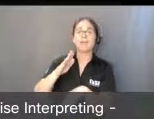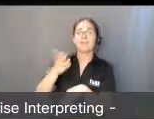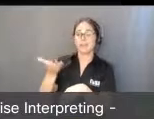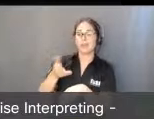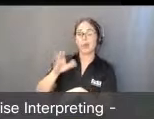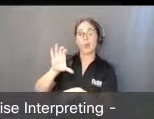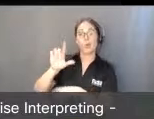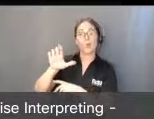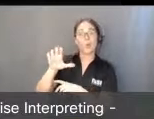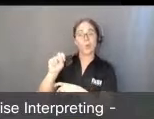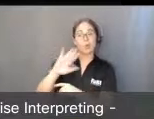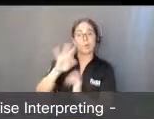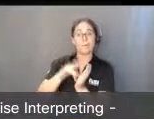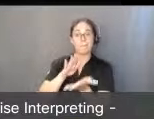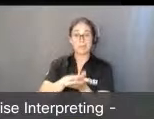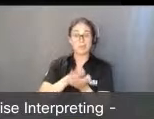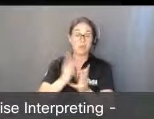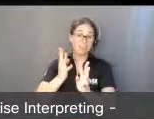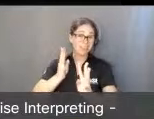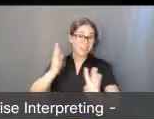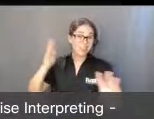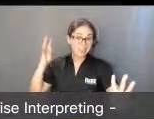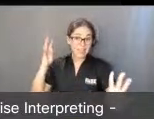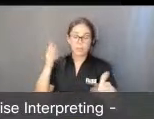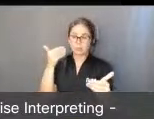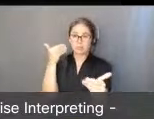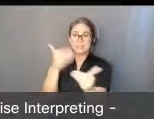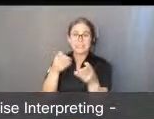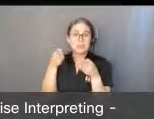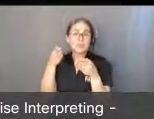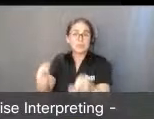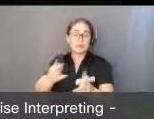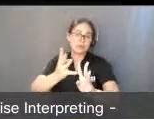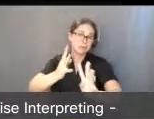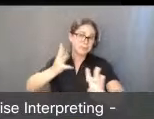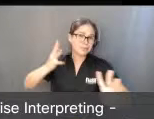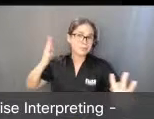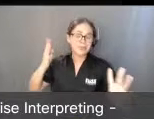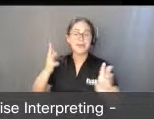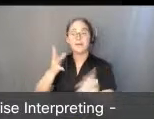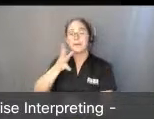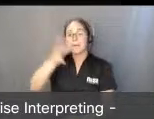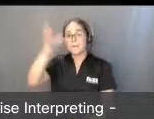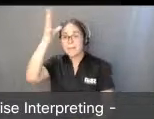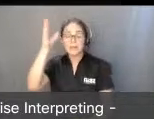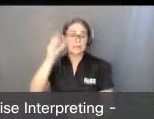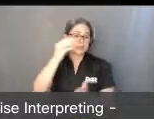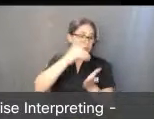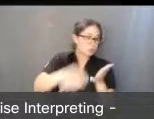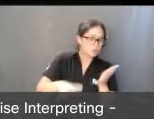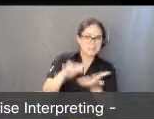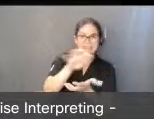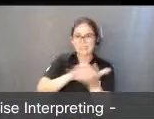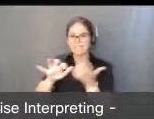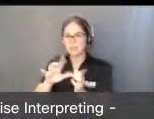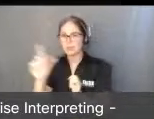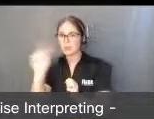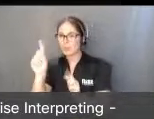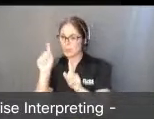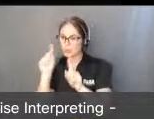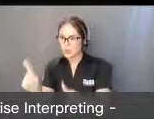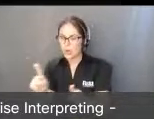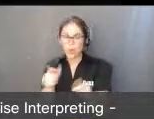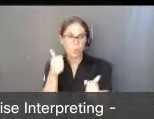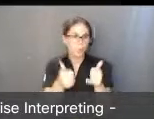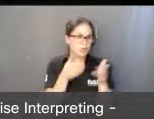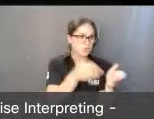29th. The line of students was almost out to the street, crowds of students and parents confused about where to go or which way is what. I did